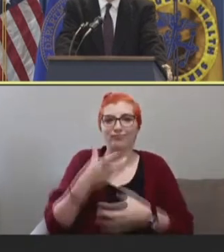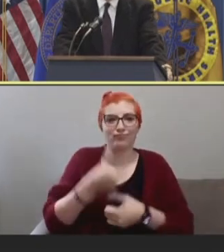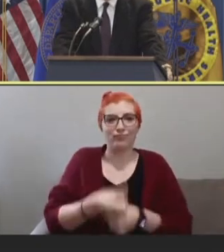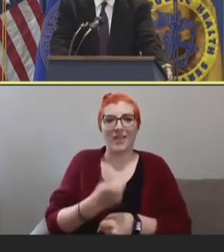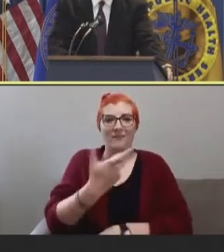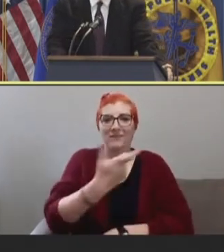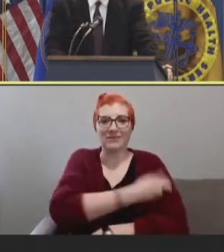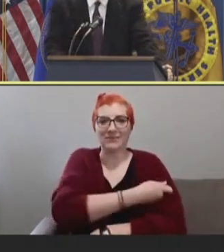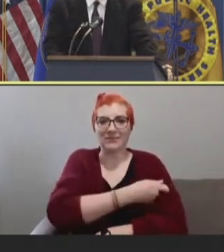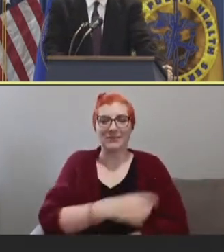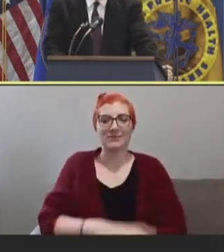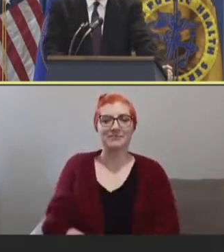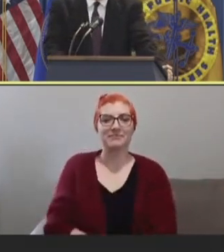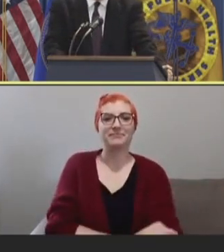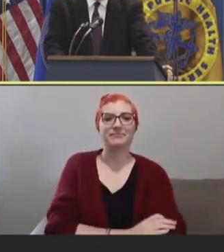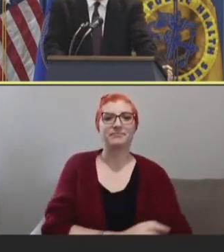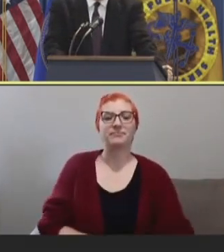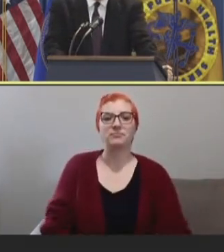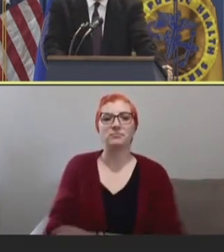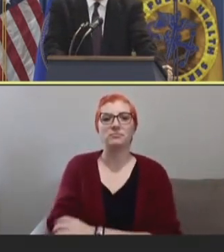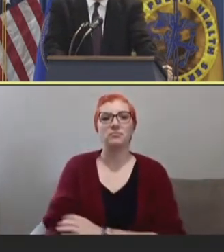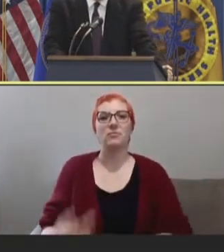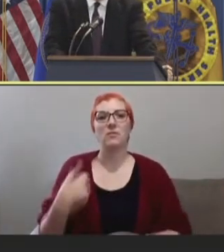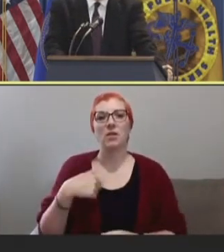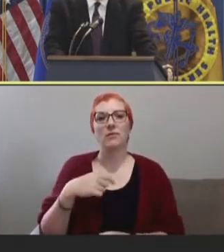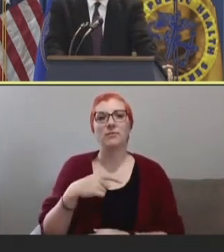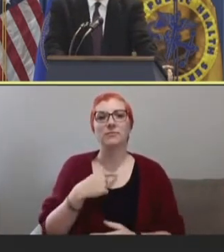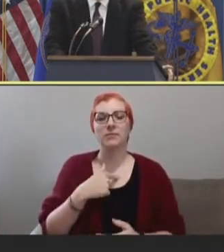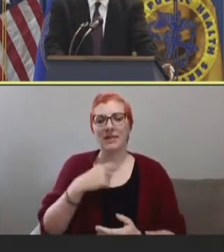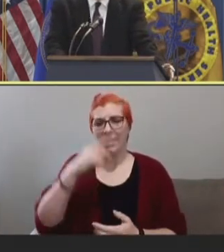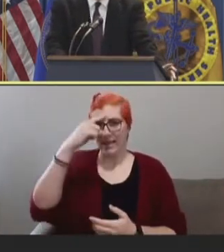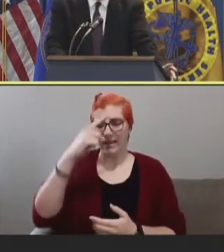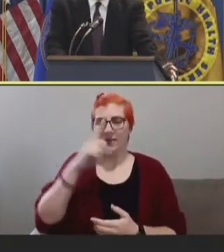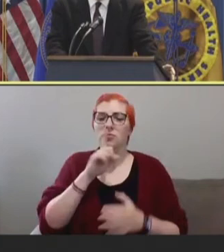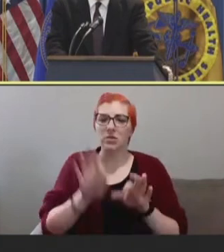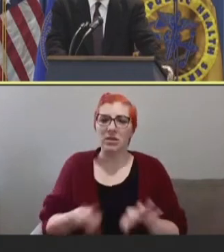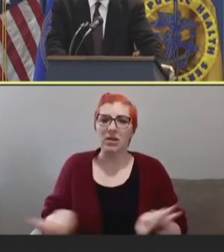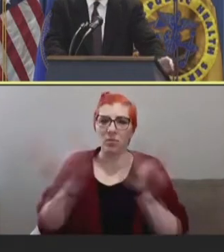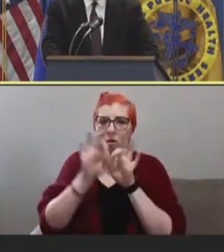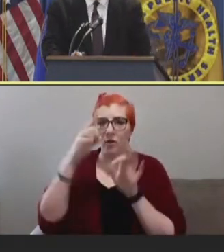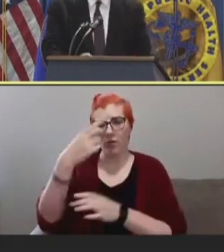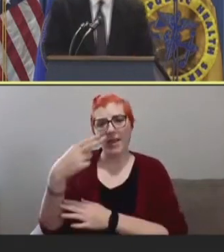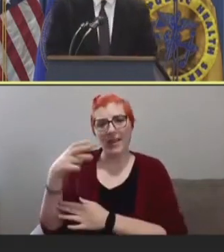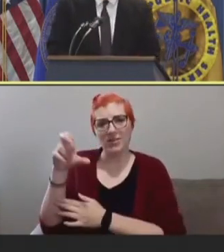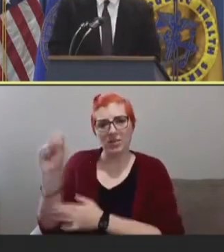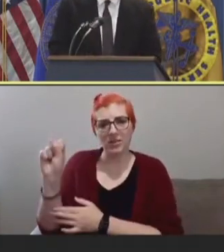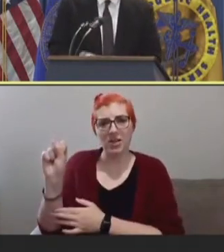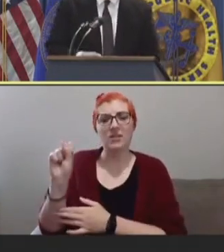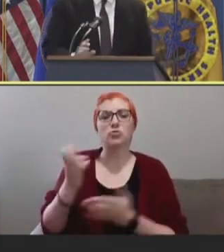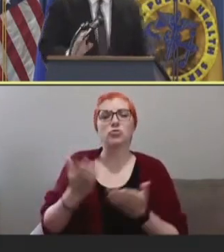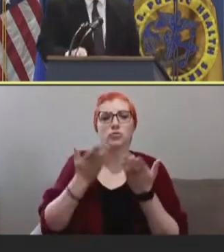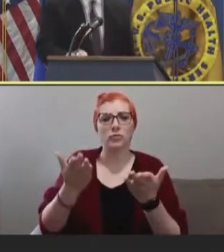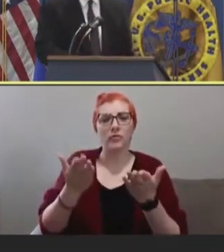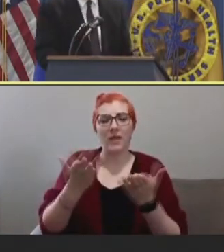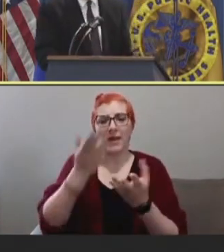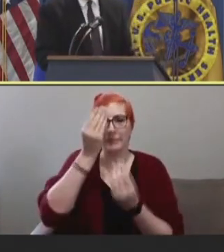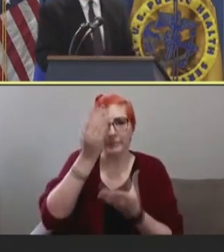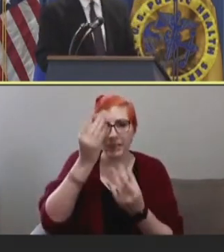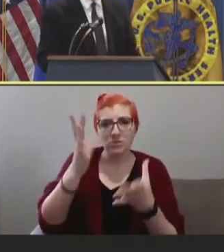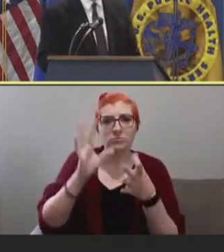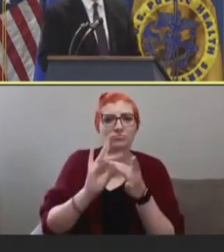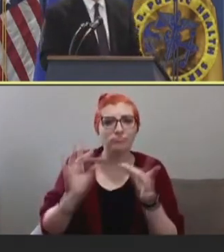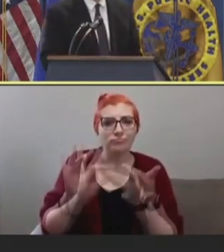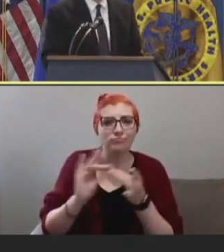Reflecting that, we feel it's strategically important for HHS to provide messages, materials, and data specifically to increase